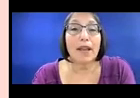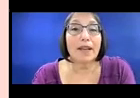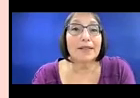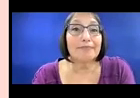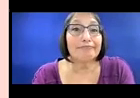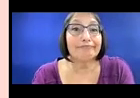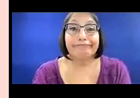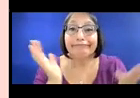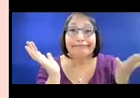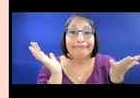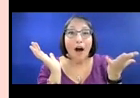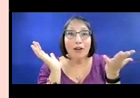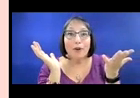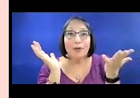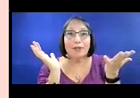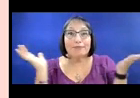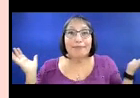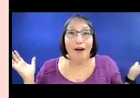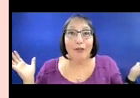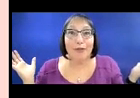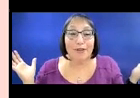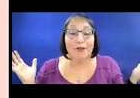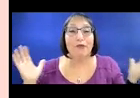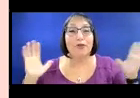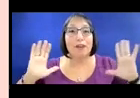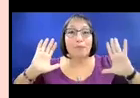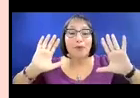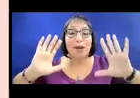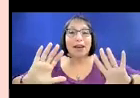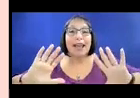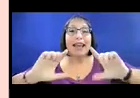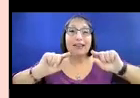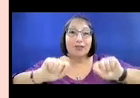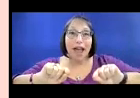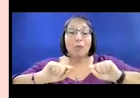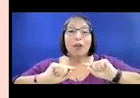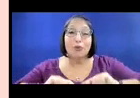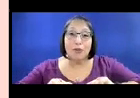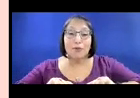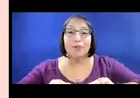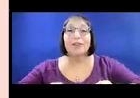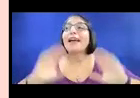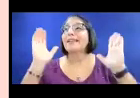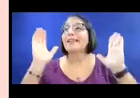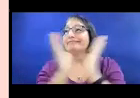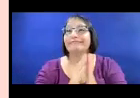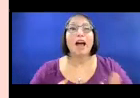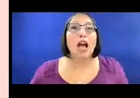recordings, audio notes, others. So, if you can put in chat what you use,